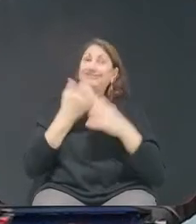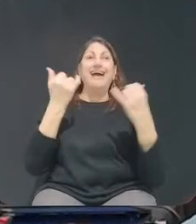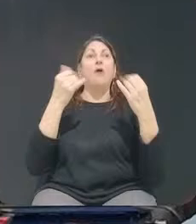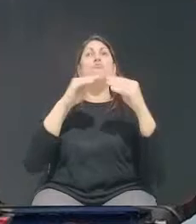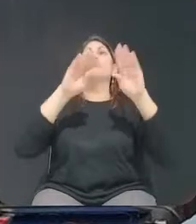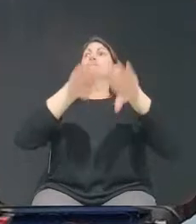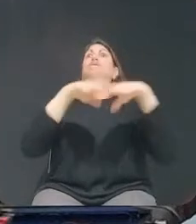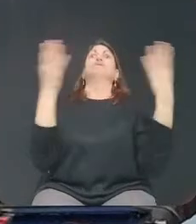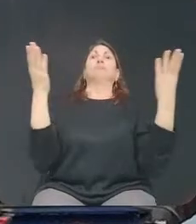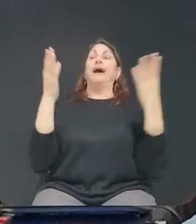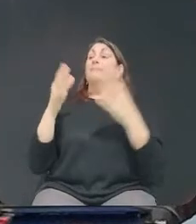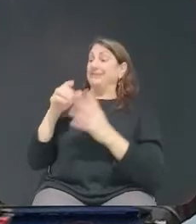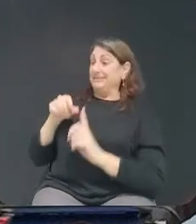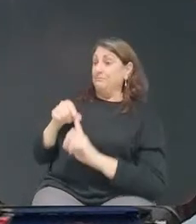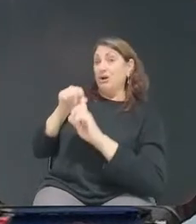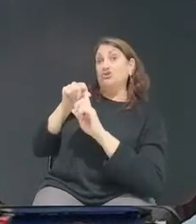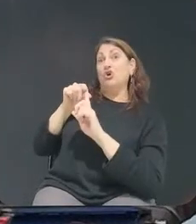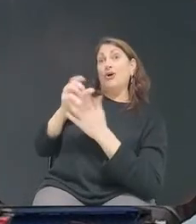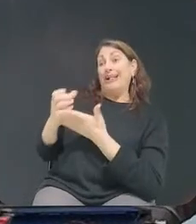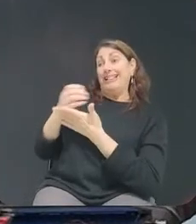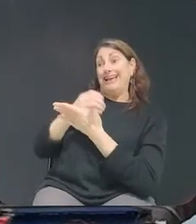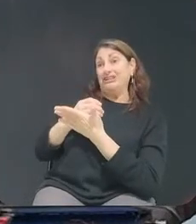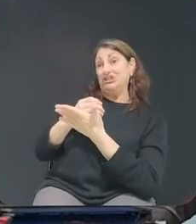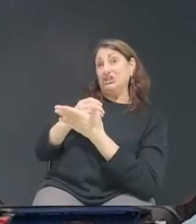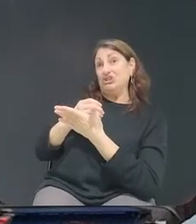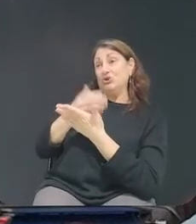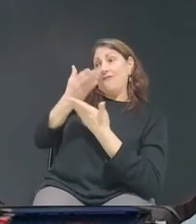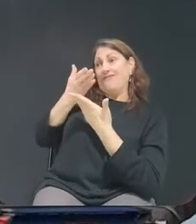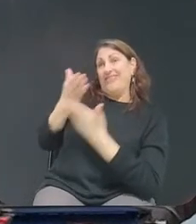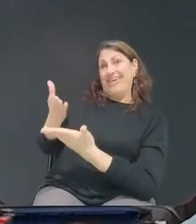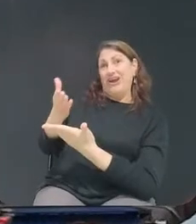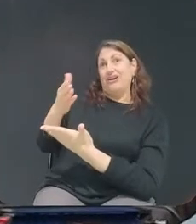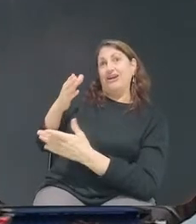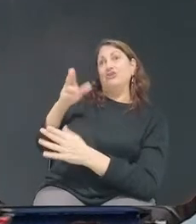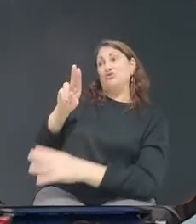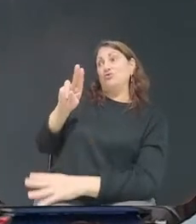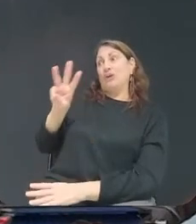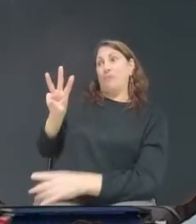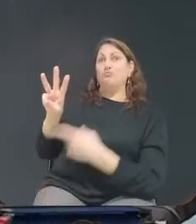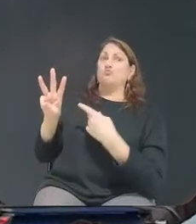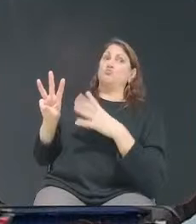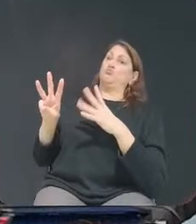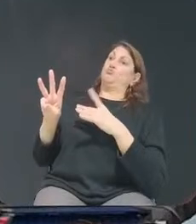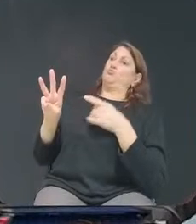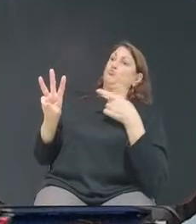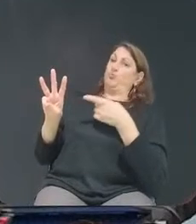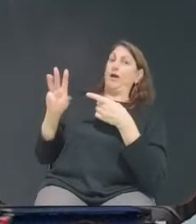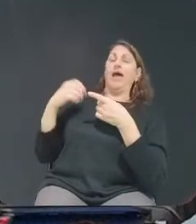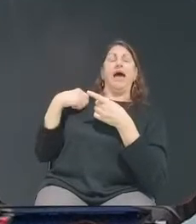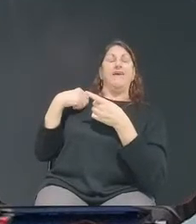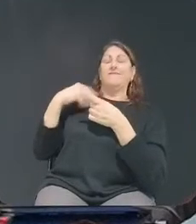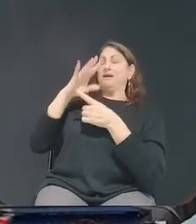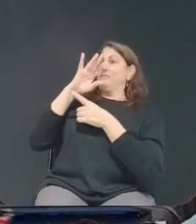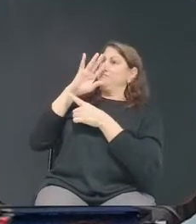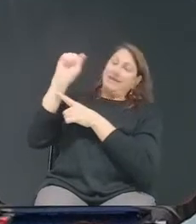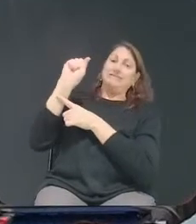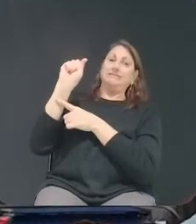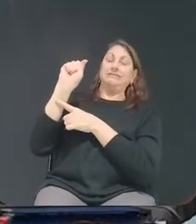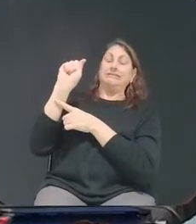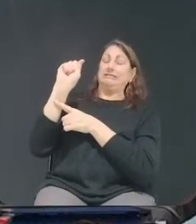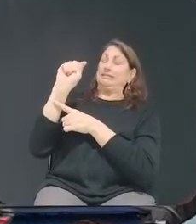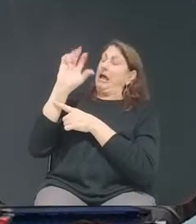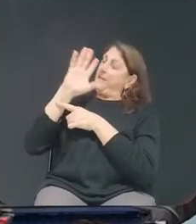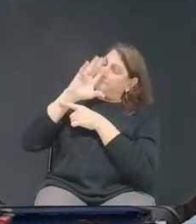Collections of the Pacific Northwest holdings at the University of Washington have remarkable materials on